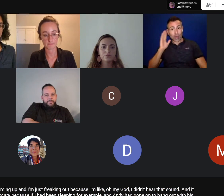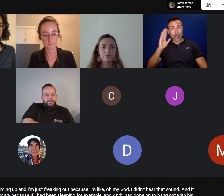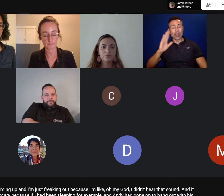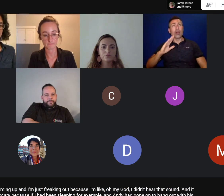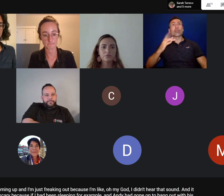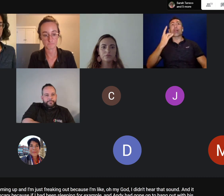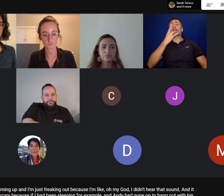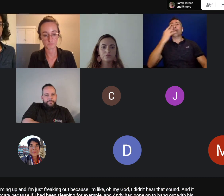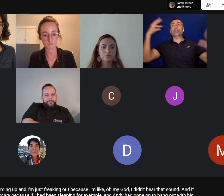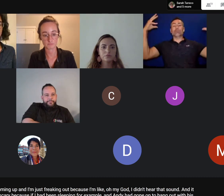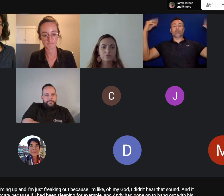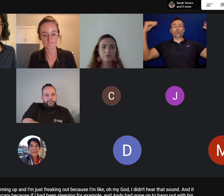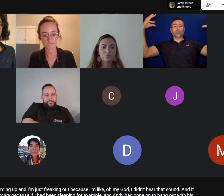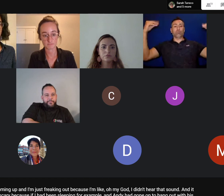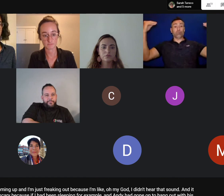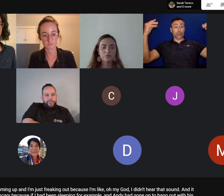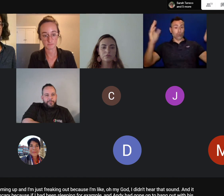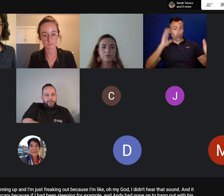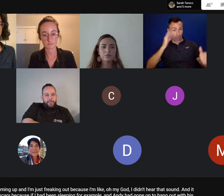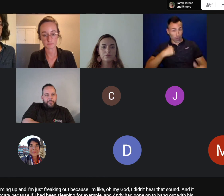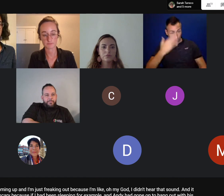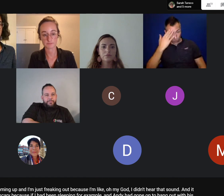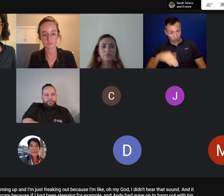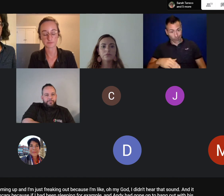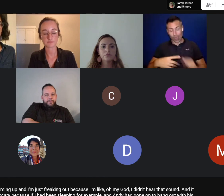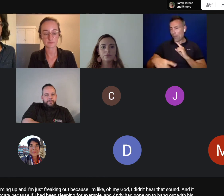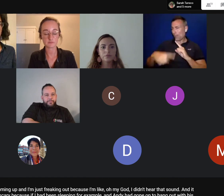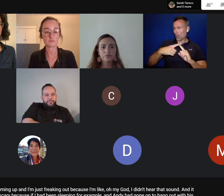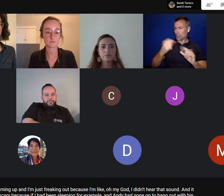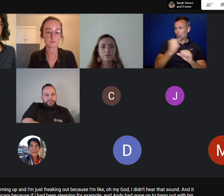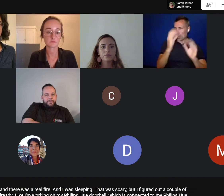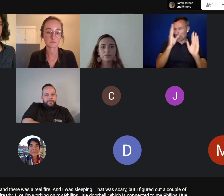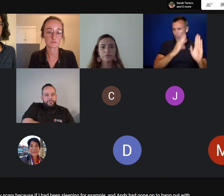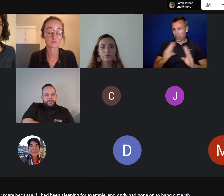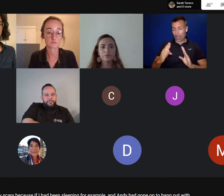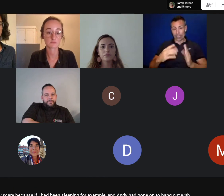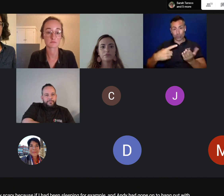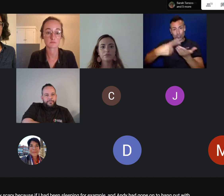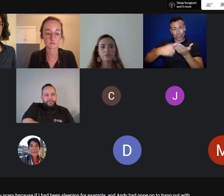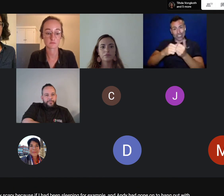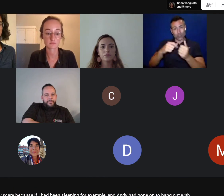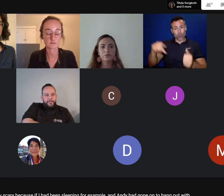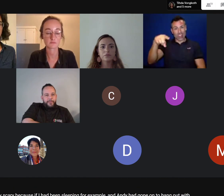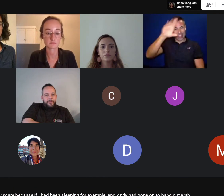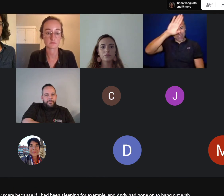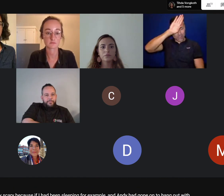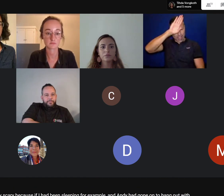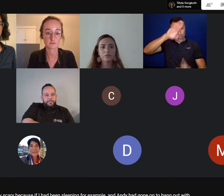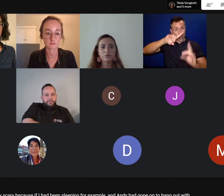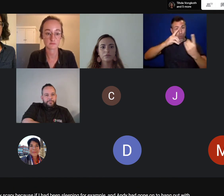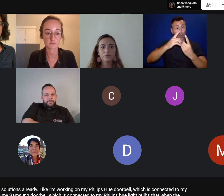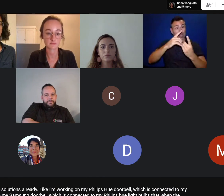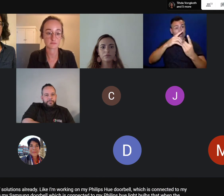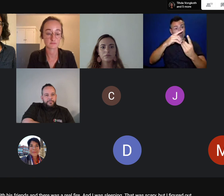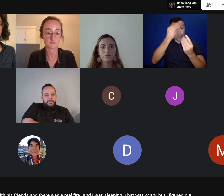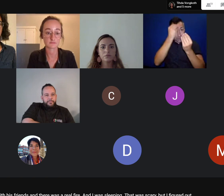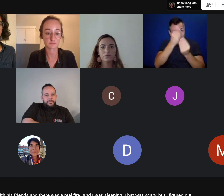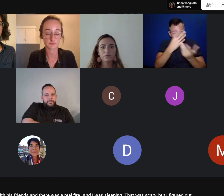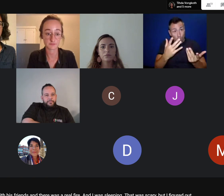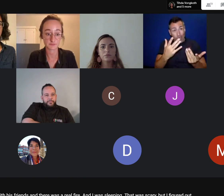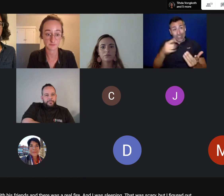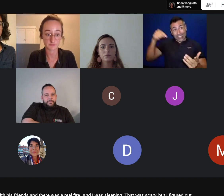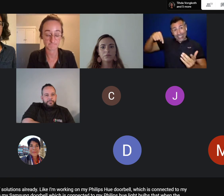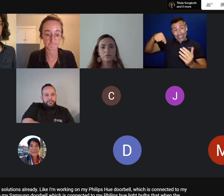I'm also making a plan to talk to my fire department so that they know that there is someone in my apartment building that has